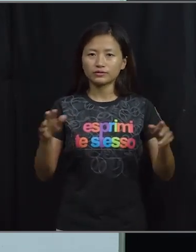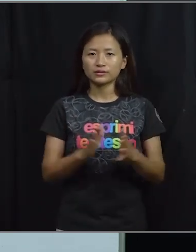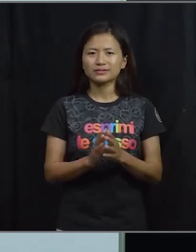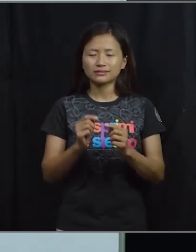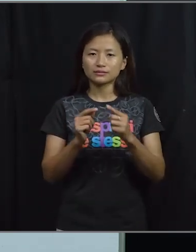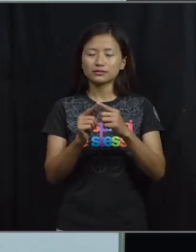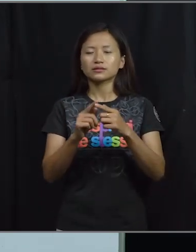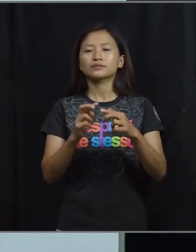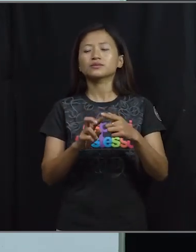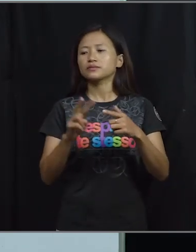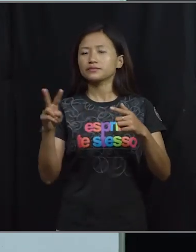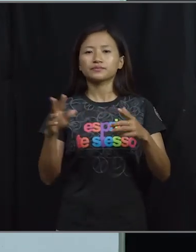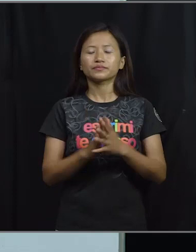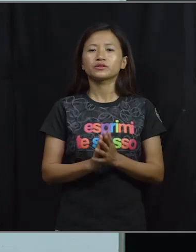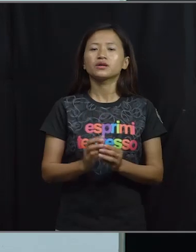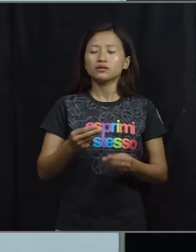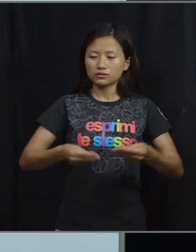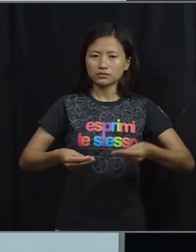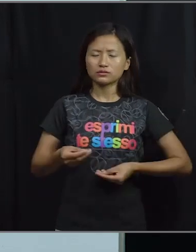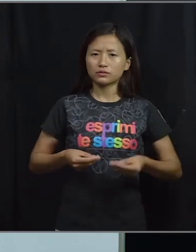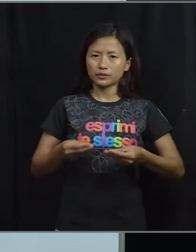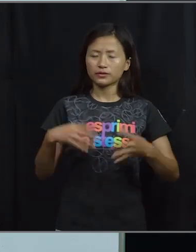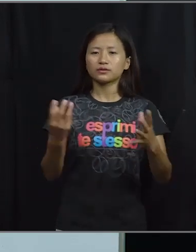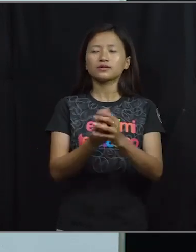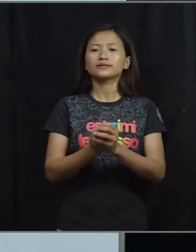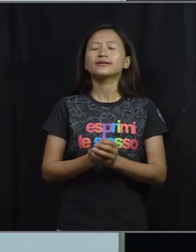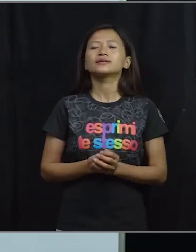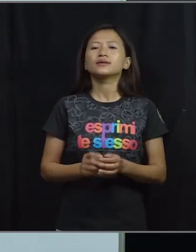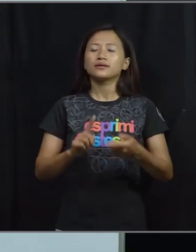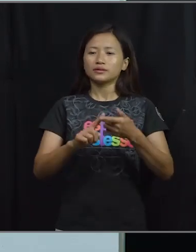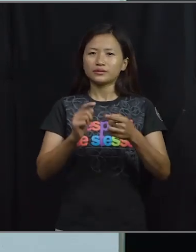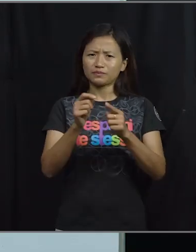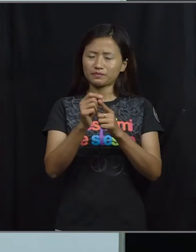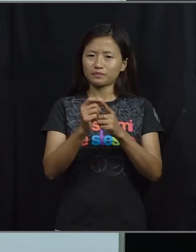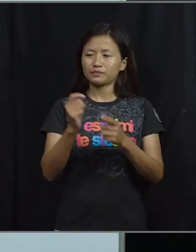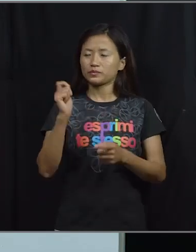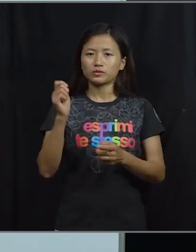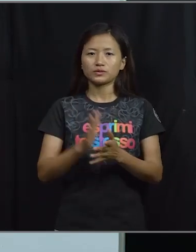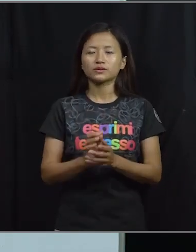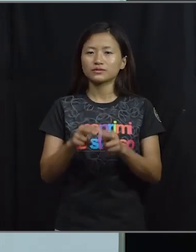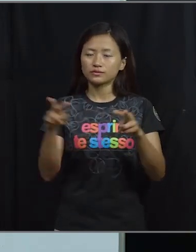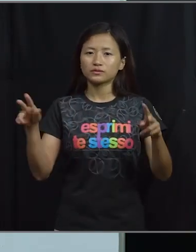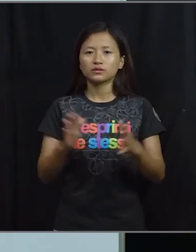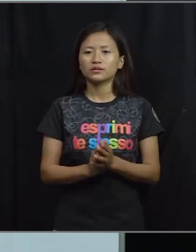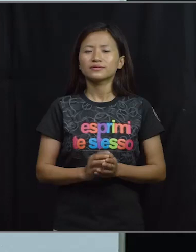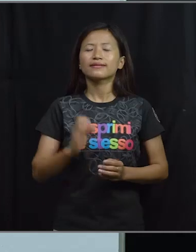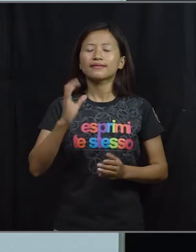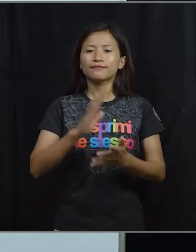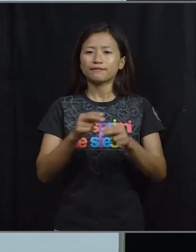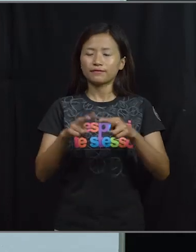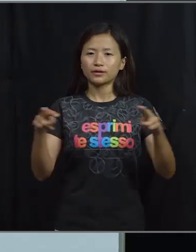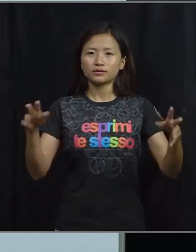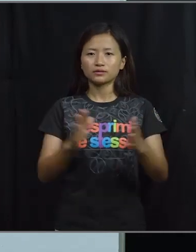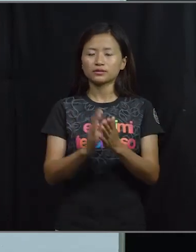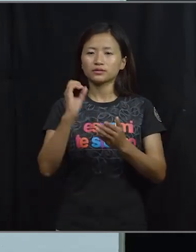of enterprises and entrepreneurs. So enterprises and entrepreneurs are classified into different categories